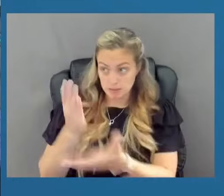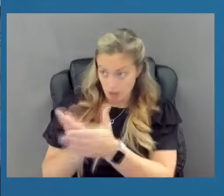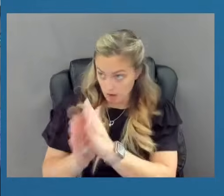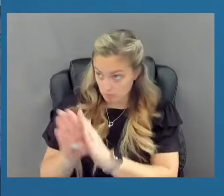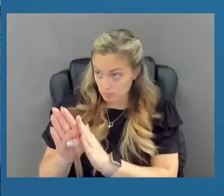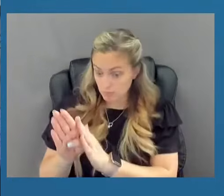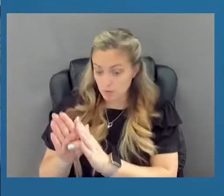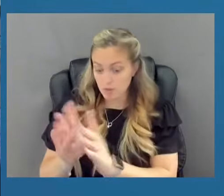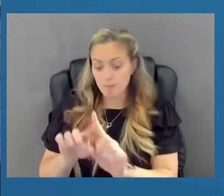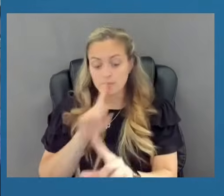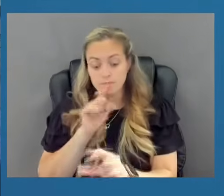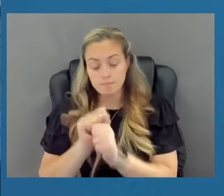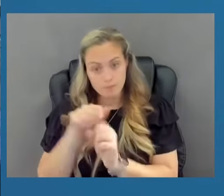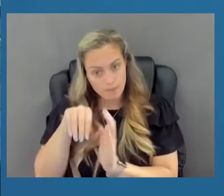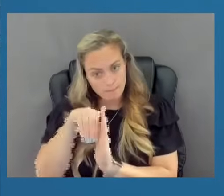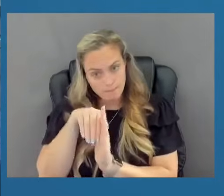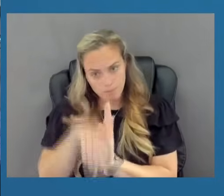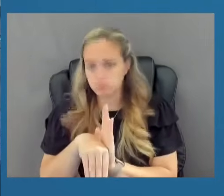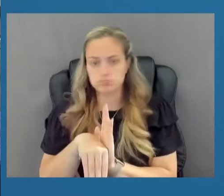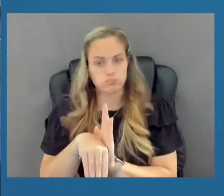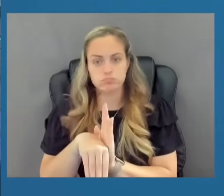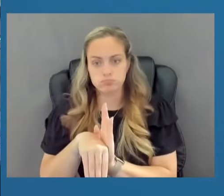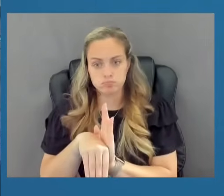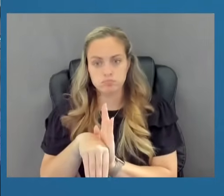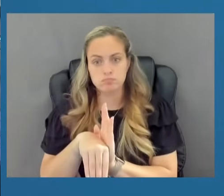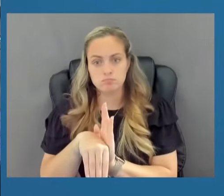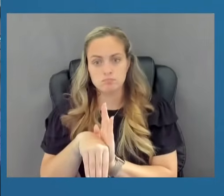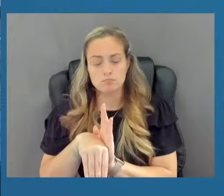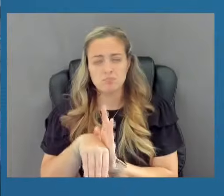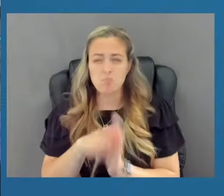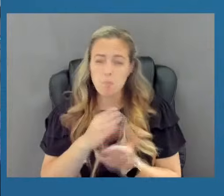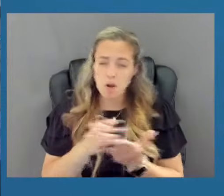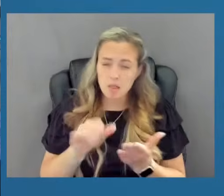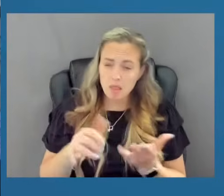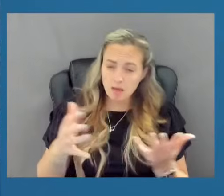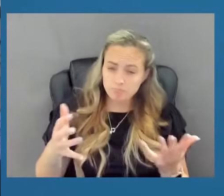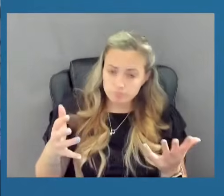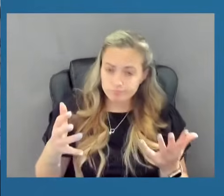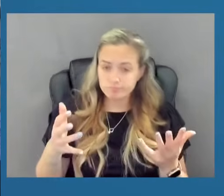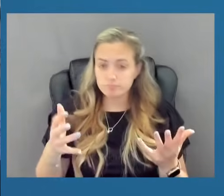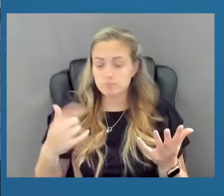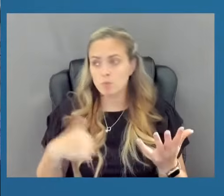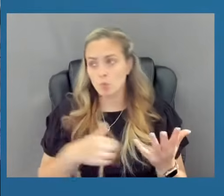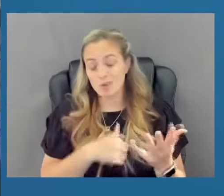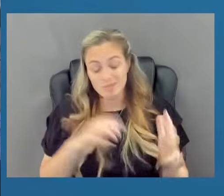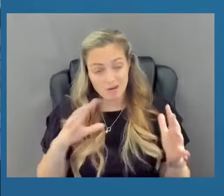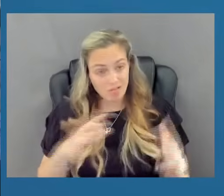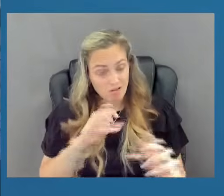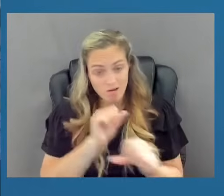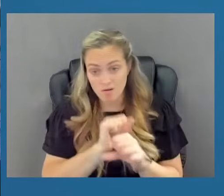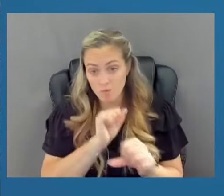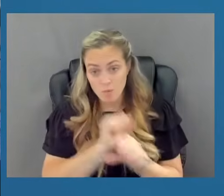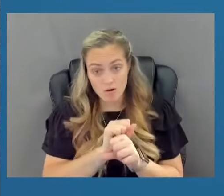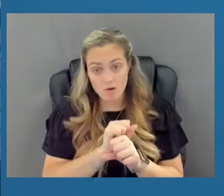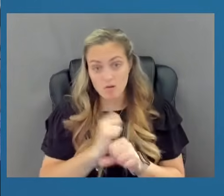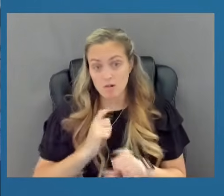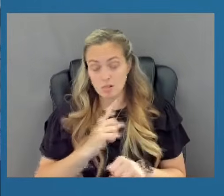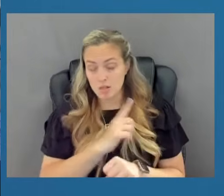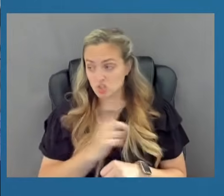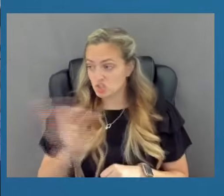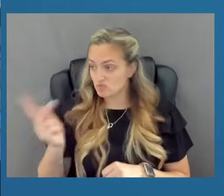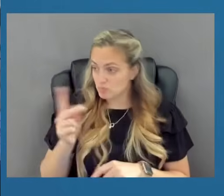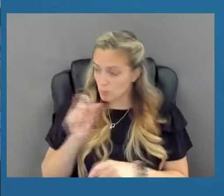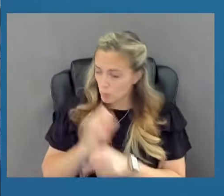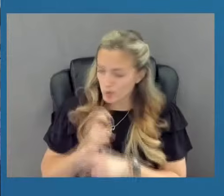the trend is going downward. And part of it is we've done a lot. The legislature and I worked hard on